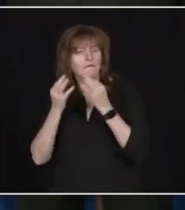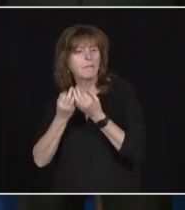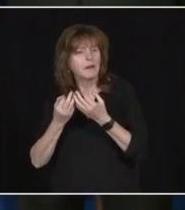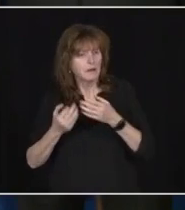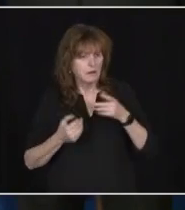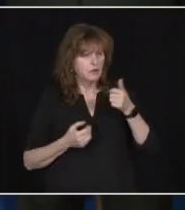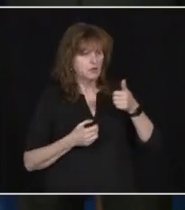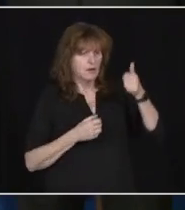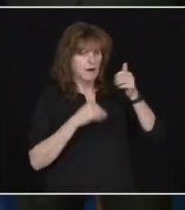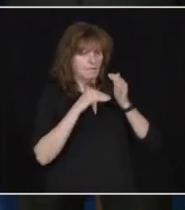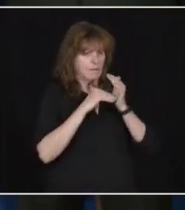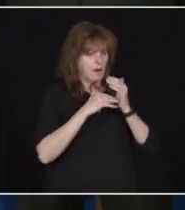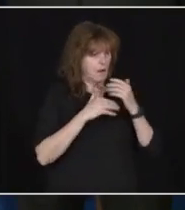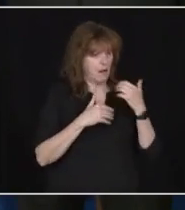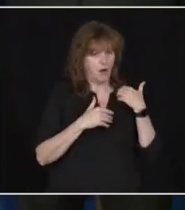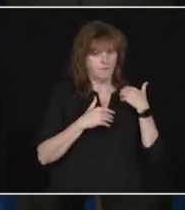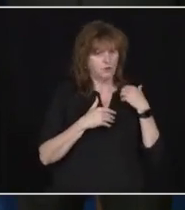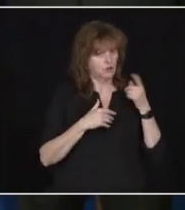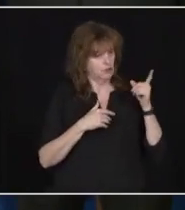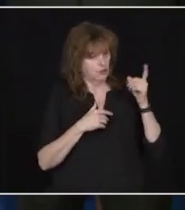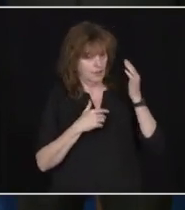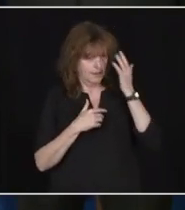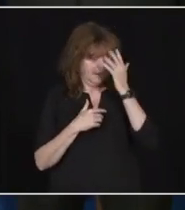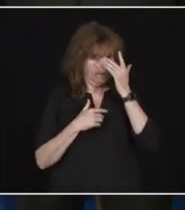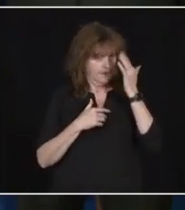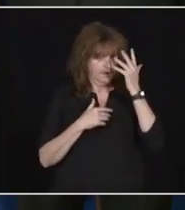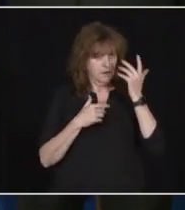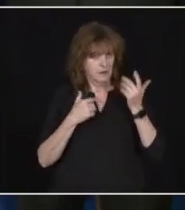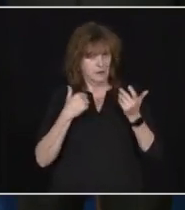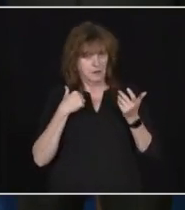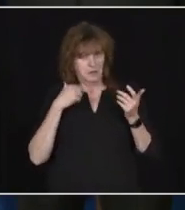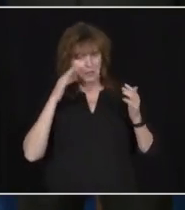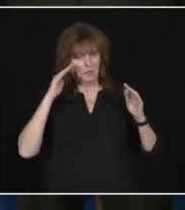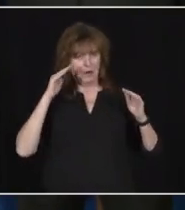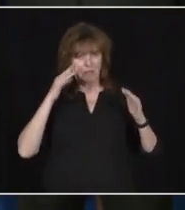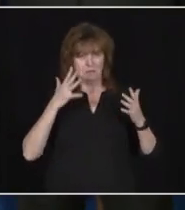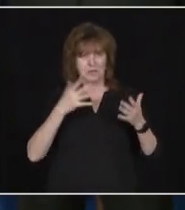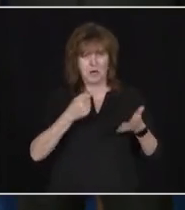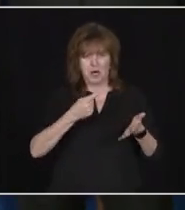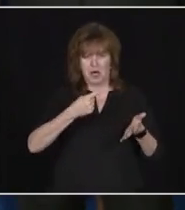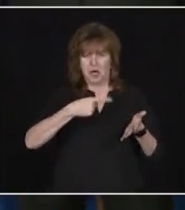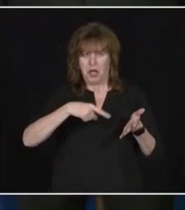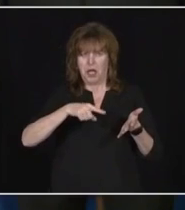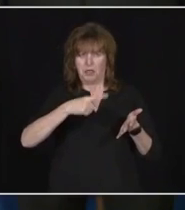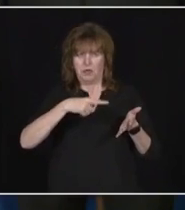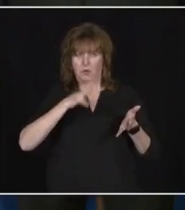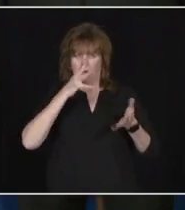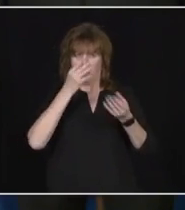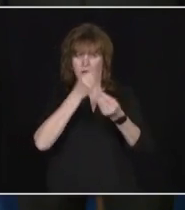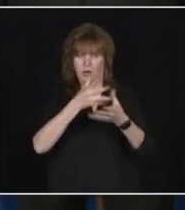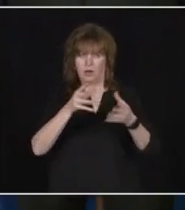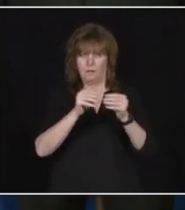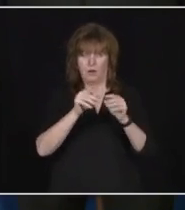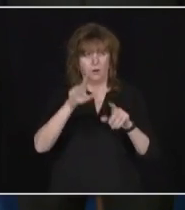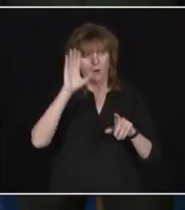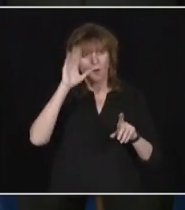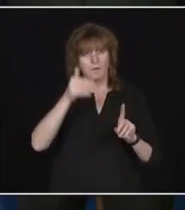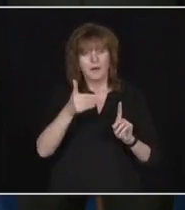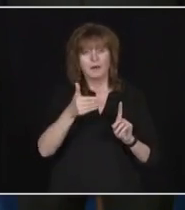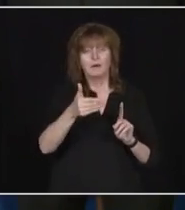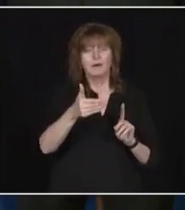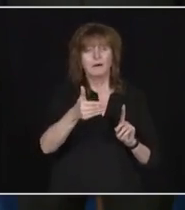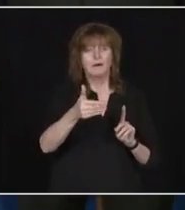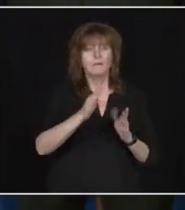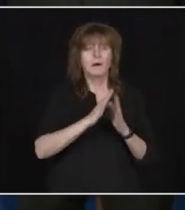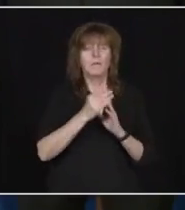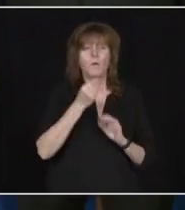can expect to hear from us, I would expect, next week on that issue, because with the warmer weather coming, I know people will want to be getting together